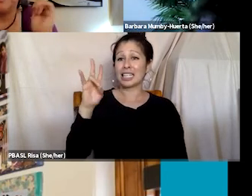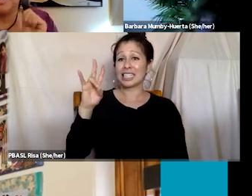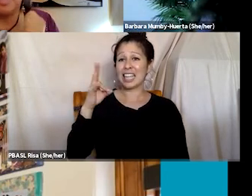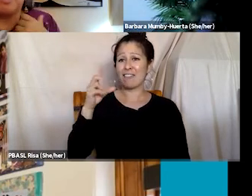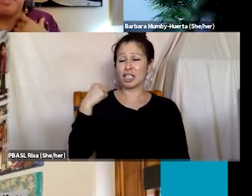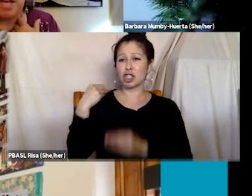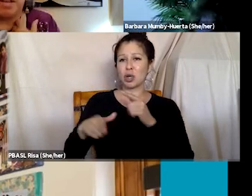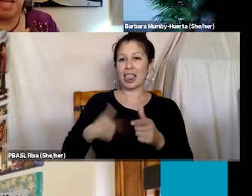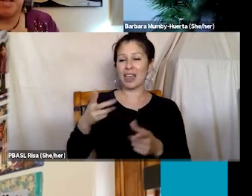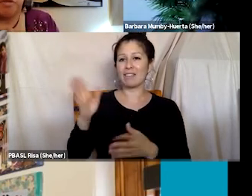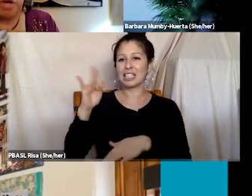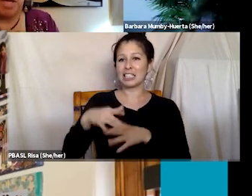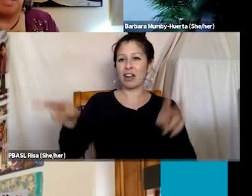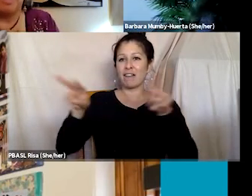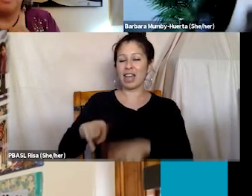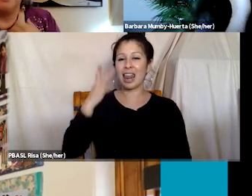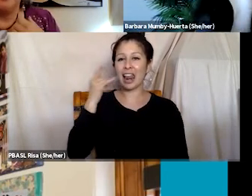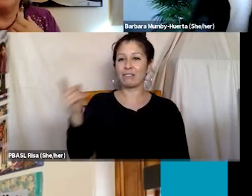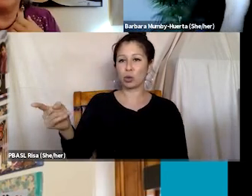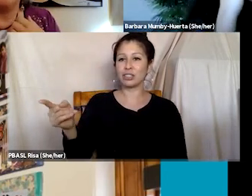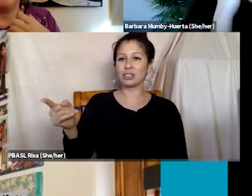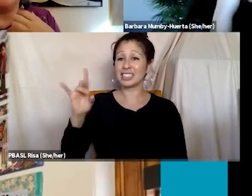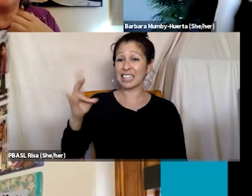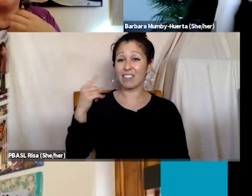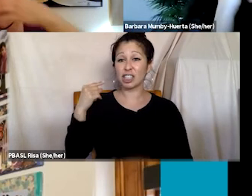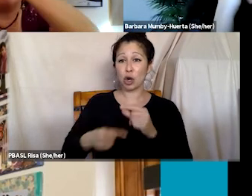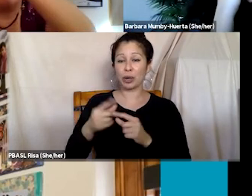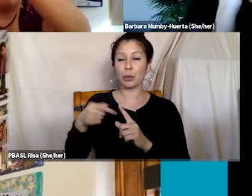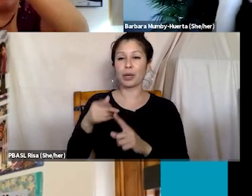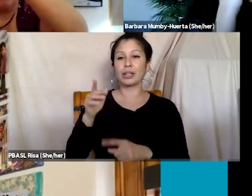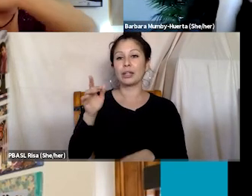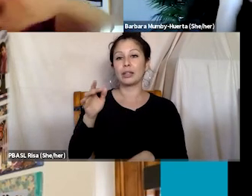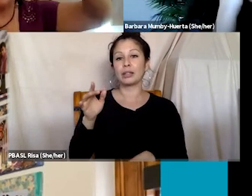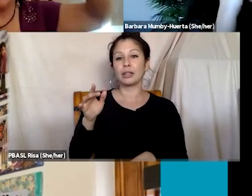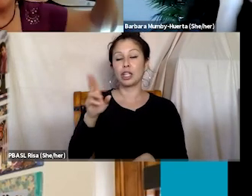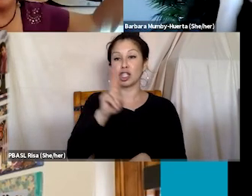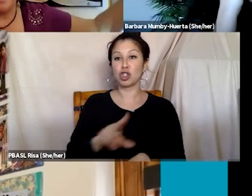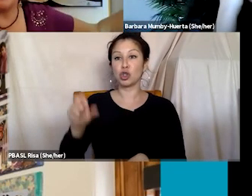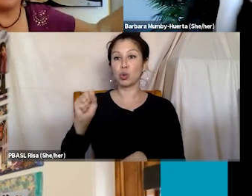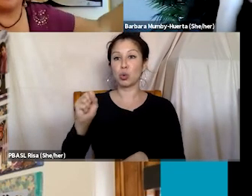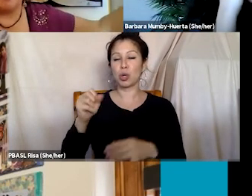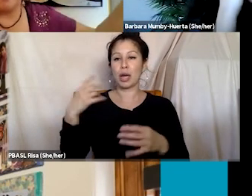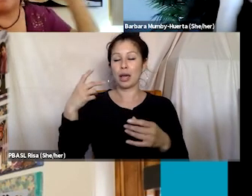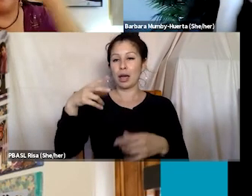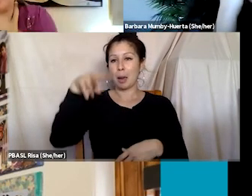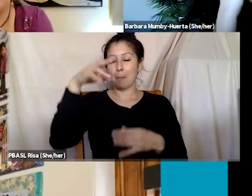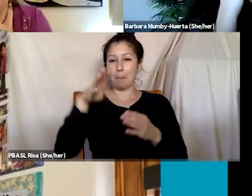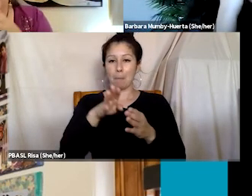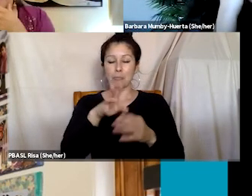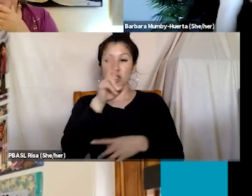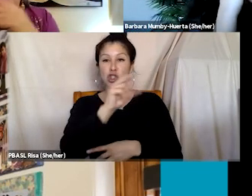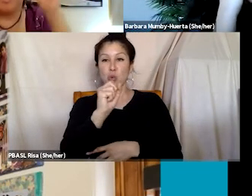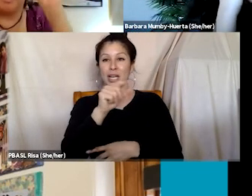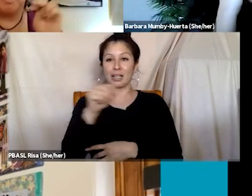generations living in the Central Valley of California. And when the US drew the Mexican lines, all of a sudden